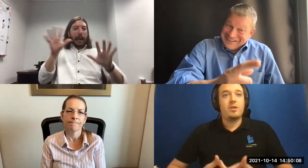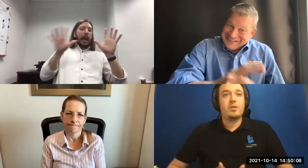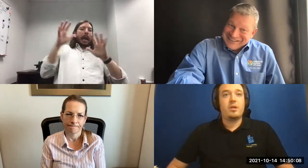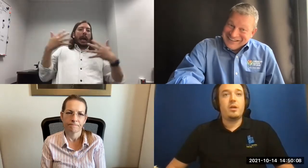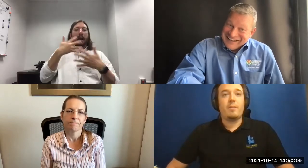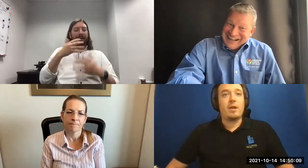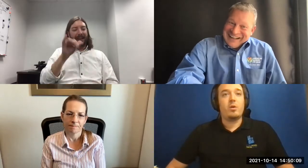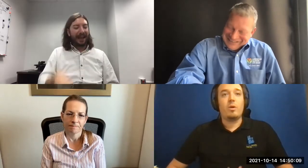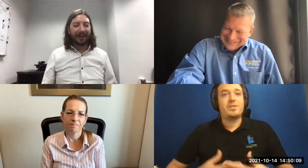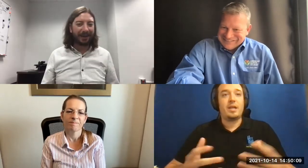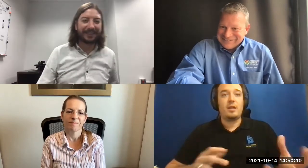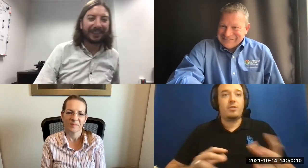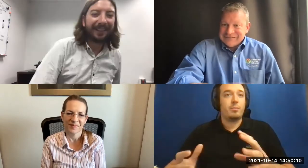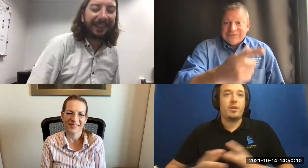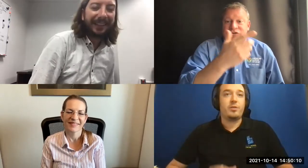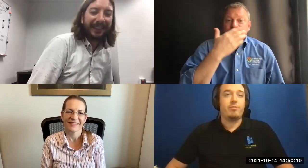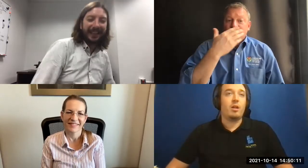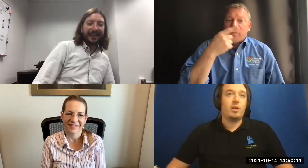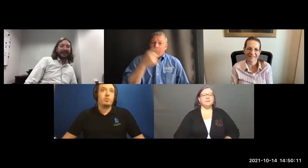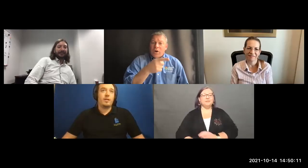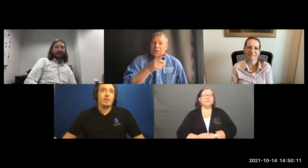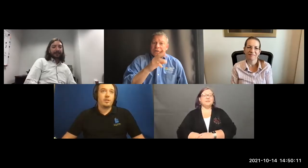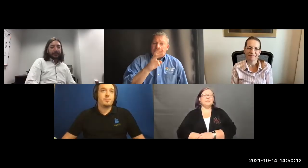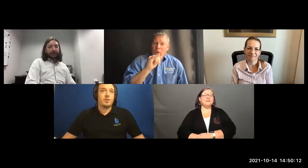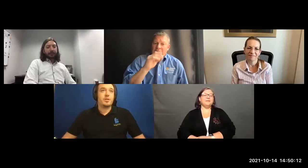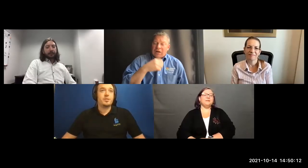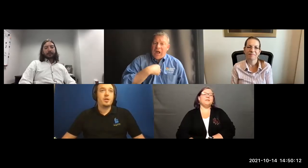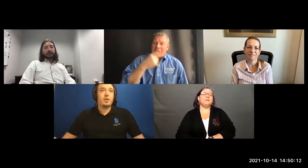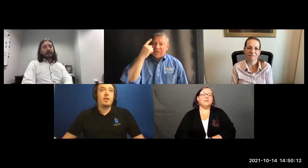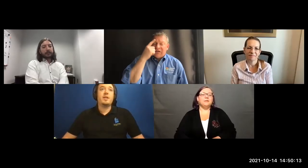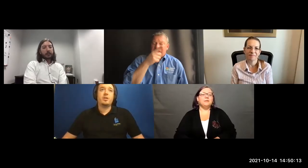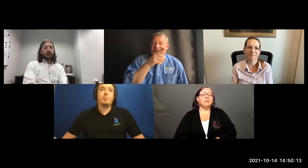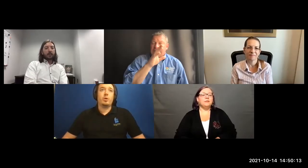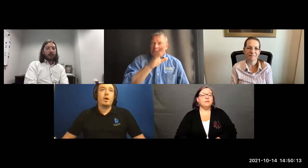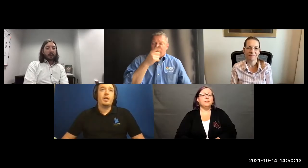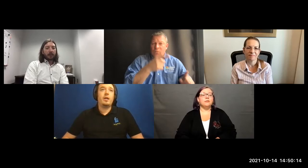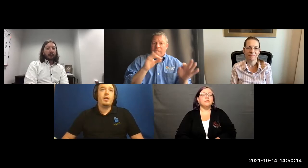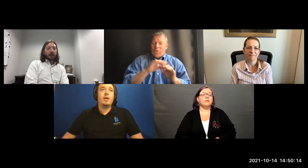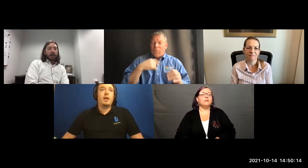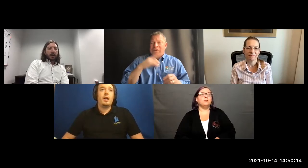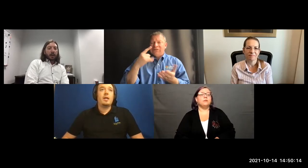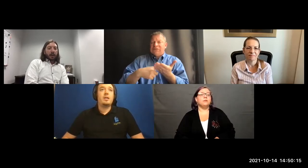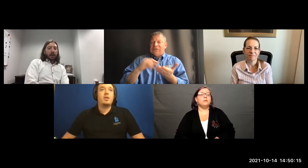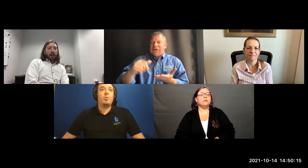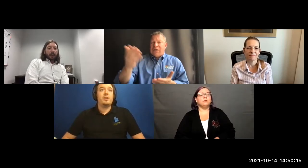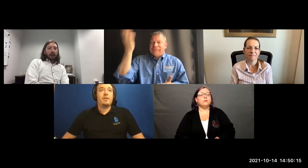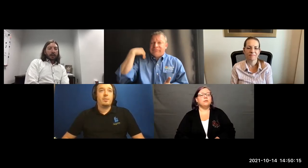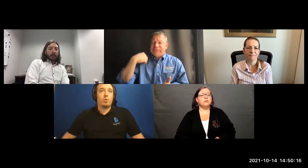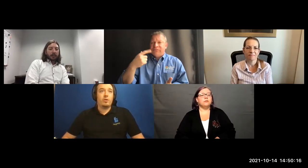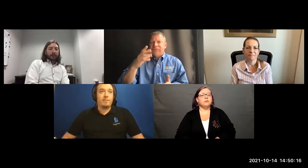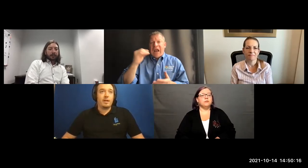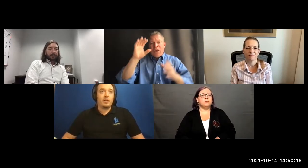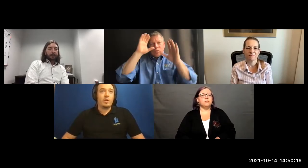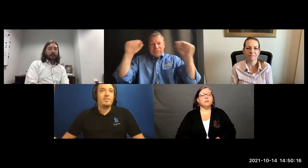intent. I don't want to see any trepidation or fallout at the end of this process. And that's a good point, Wyatt. I think your point is